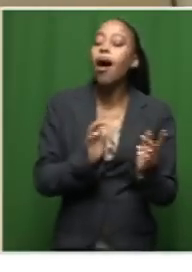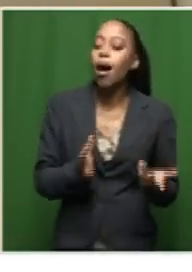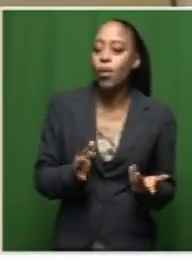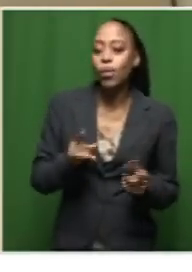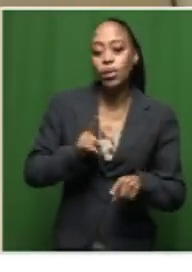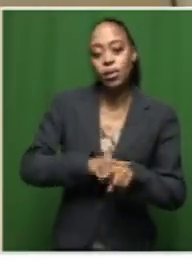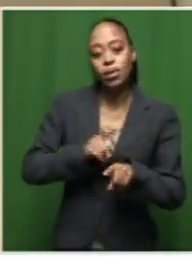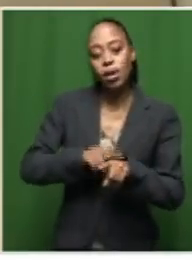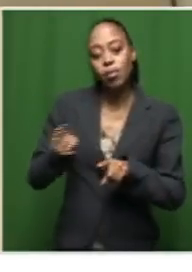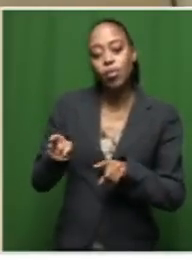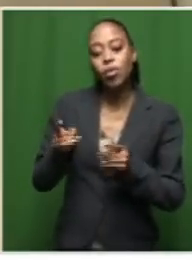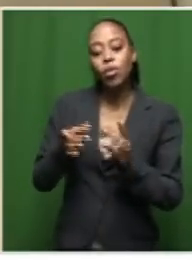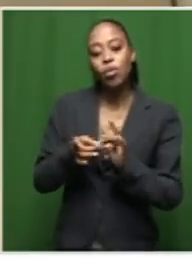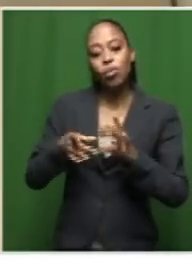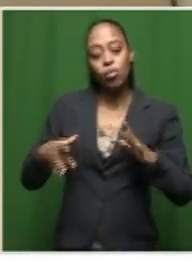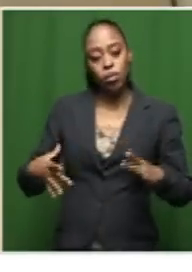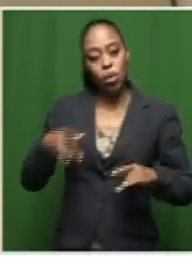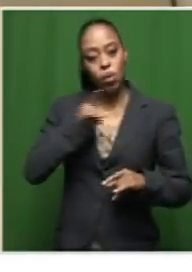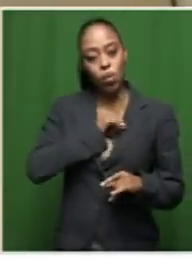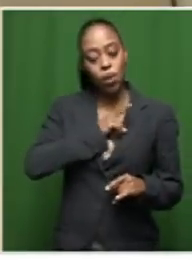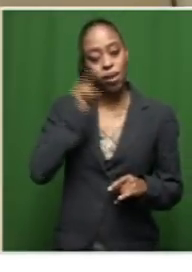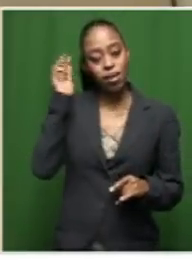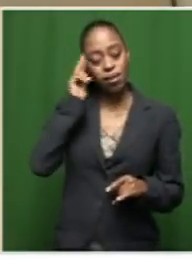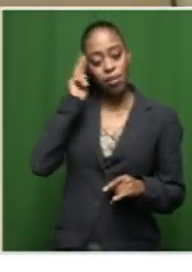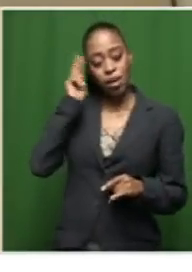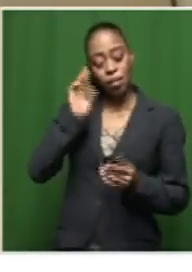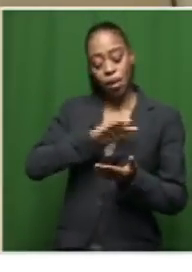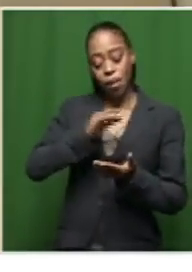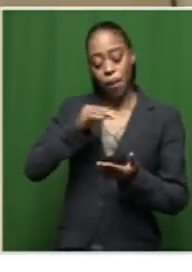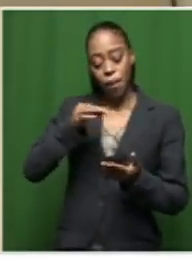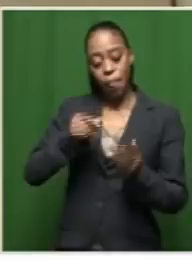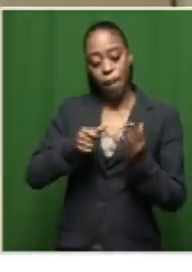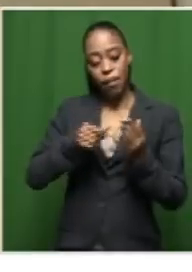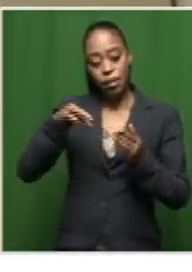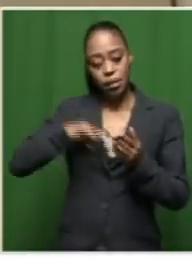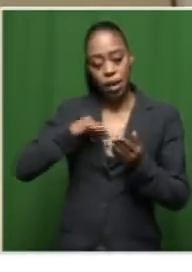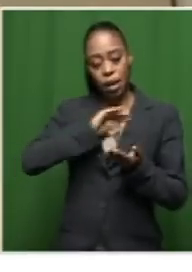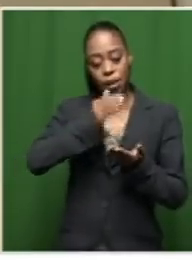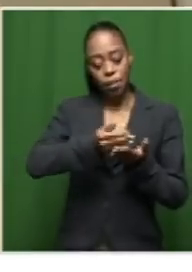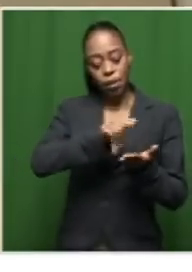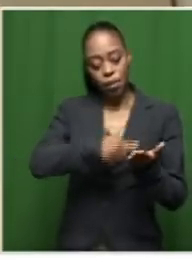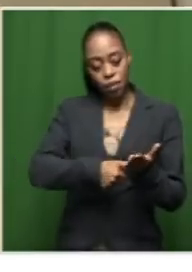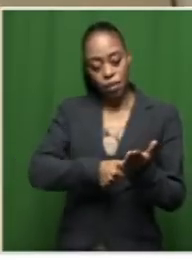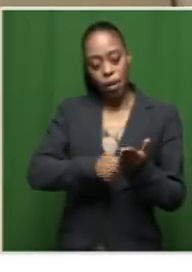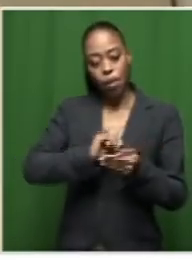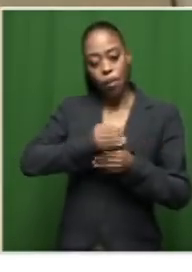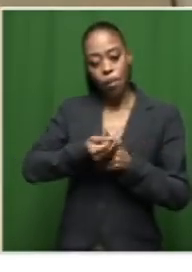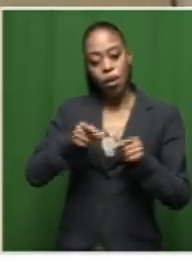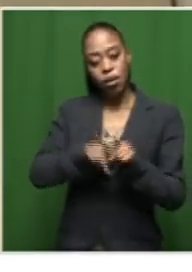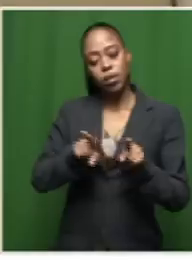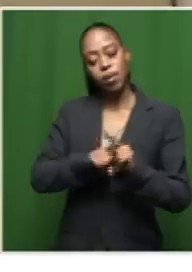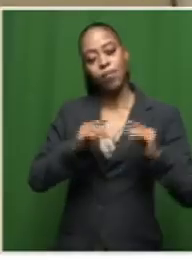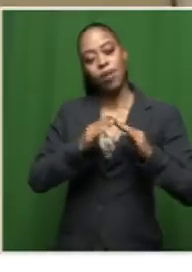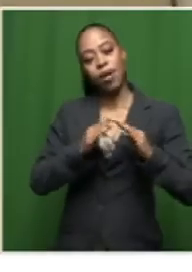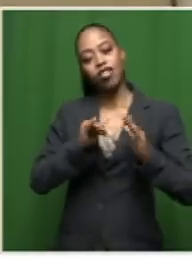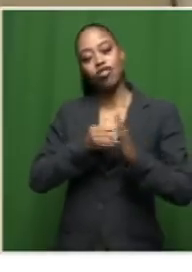when you were estranged from them. Because a pension benefit is also protected from a matrimonial property regime. It's